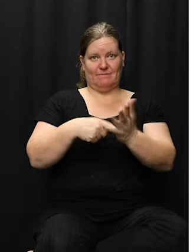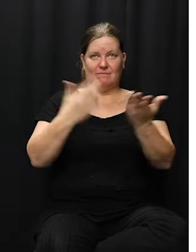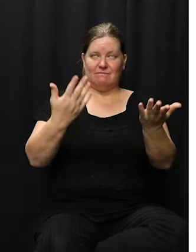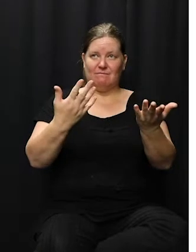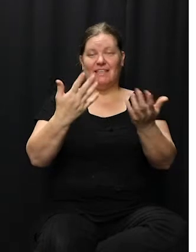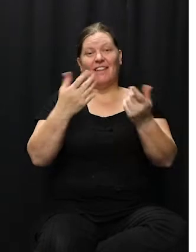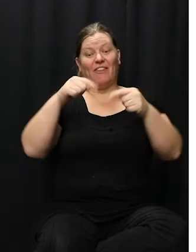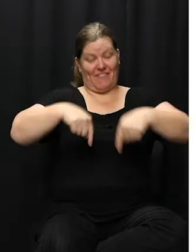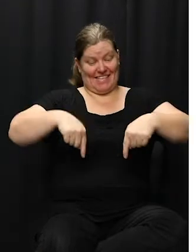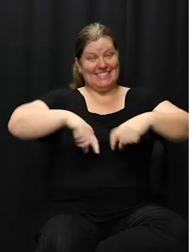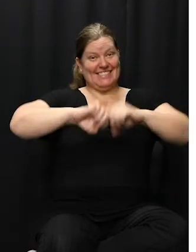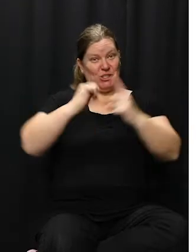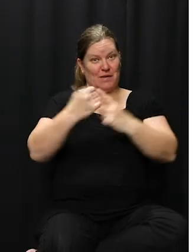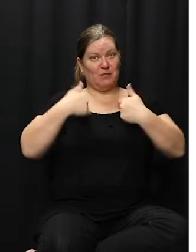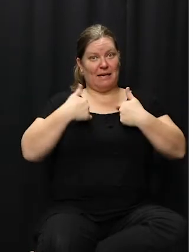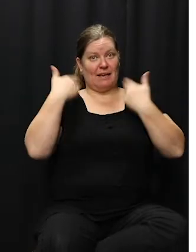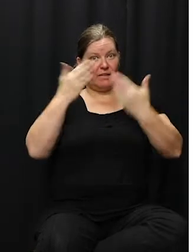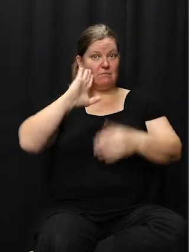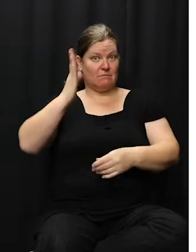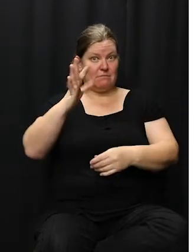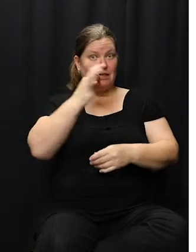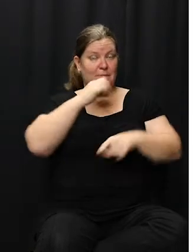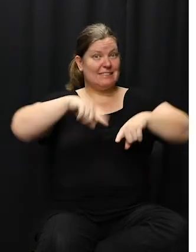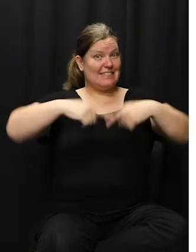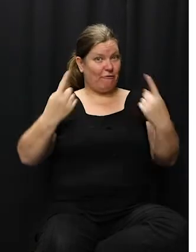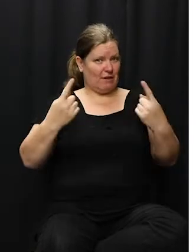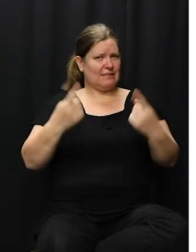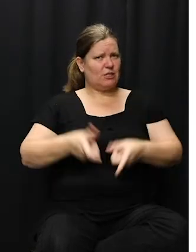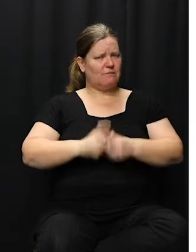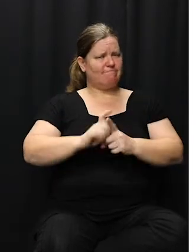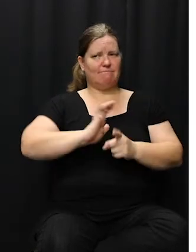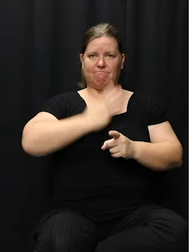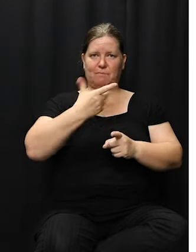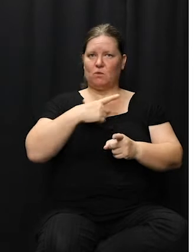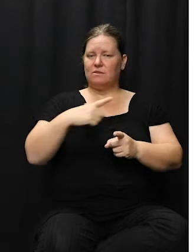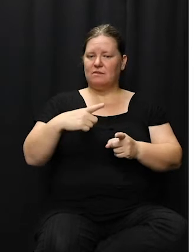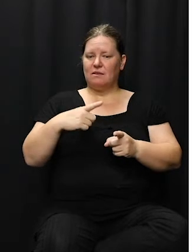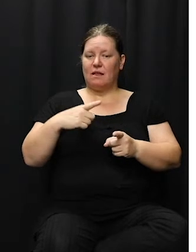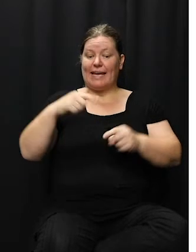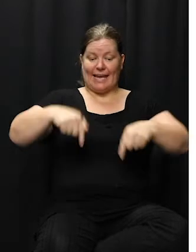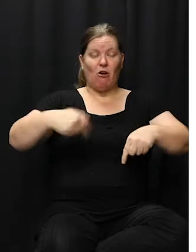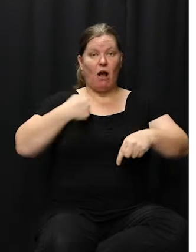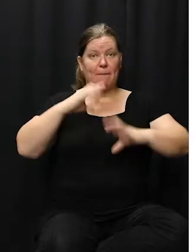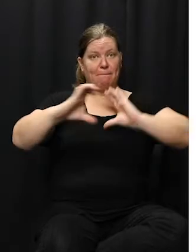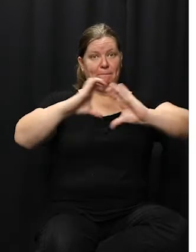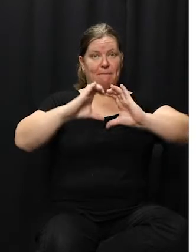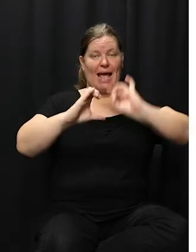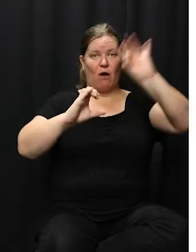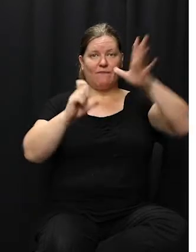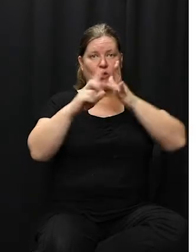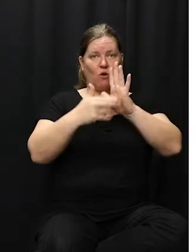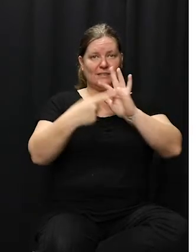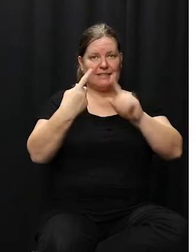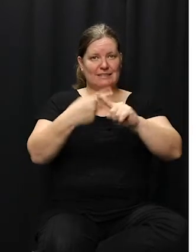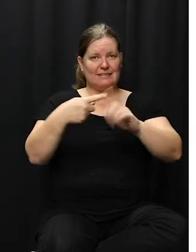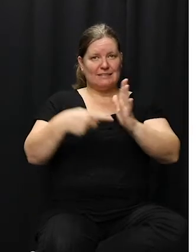lecture and it's actually very hard. It's interesting because, you know, I'm communicating here out of context in sign, and that's really, this is the first time